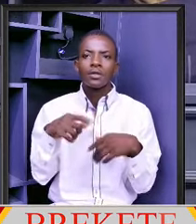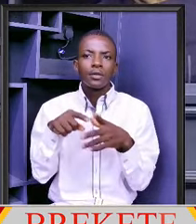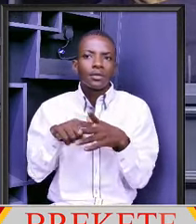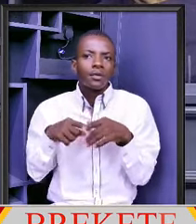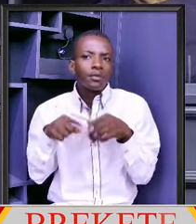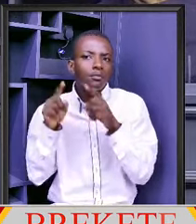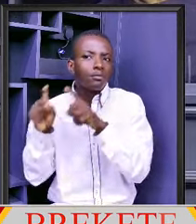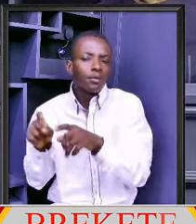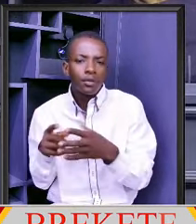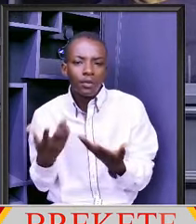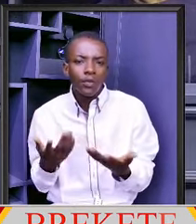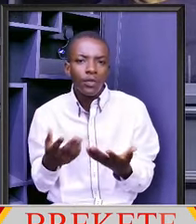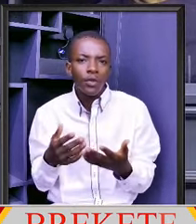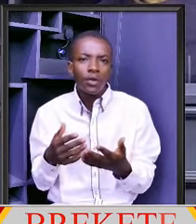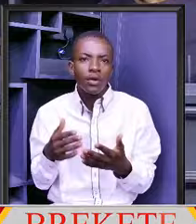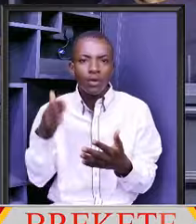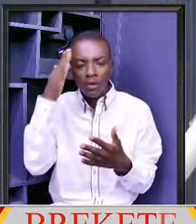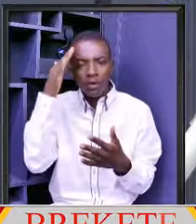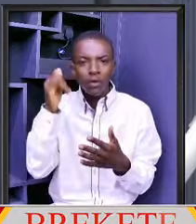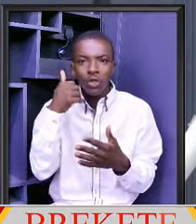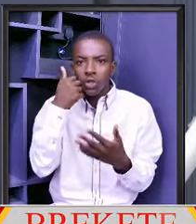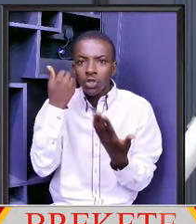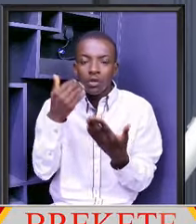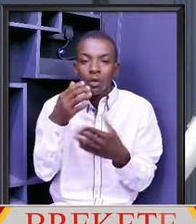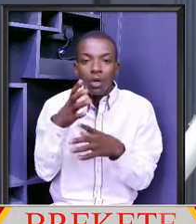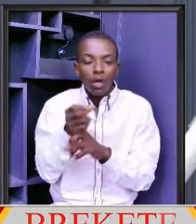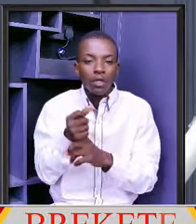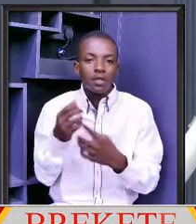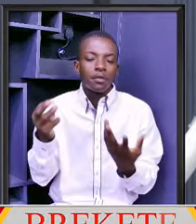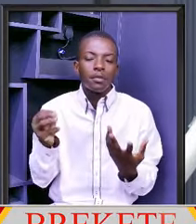go. I sure say shame go don't catch them.